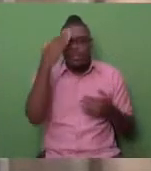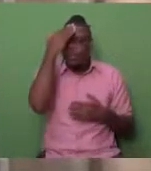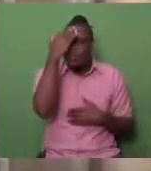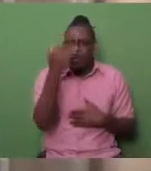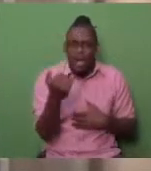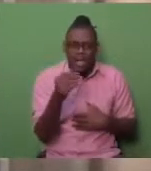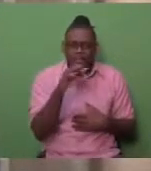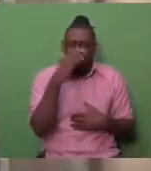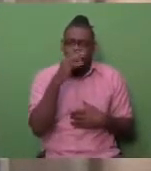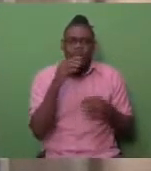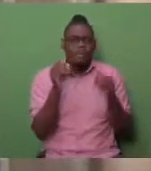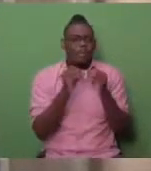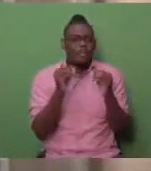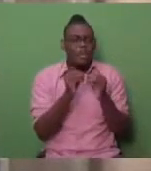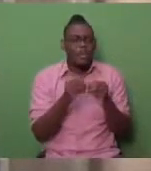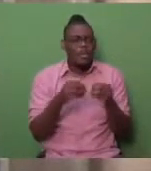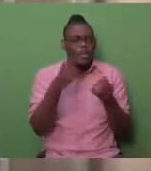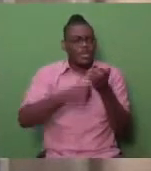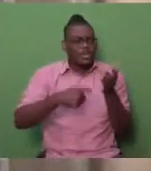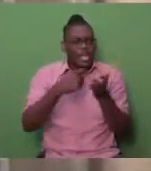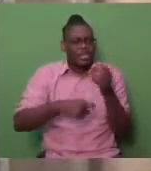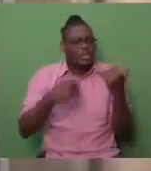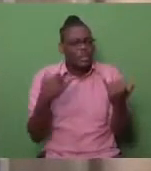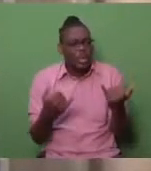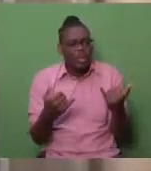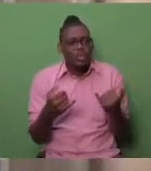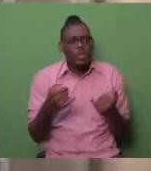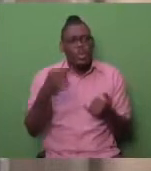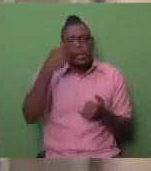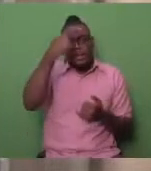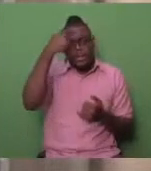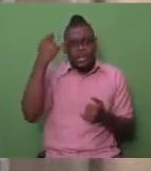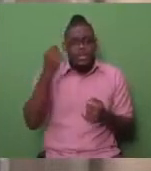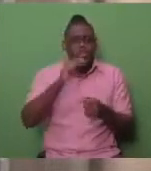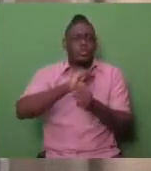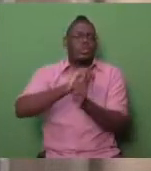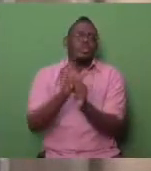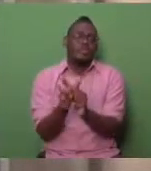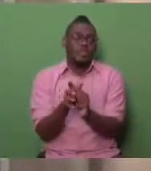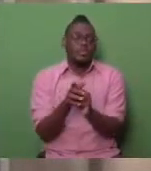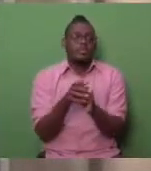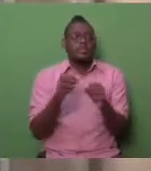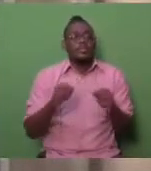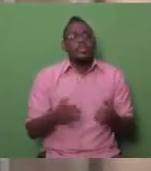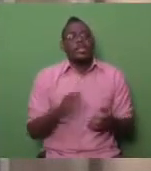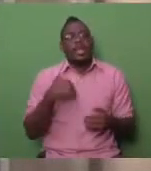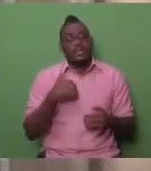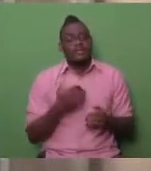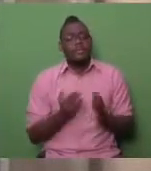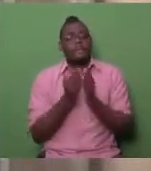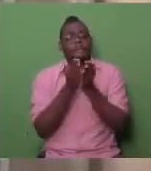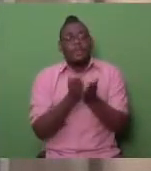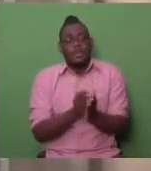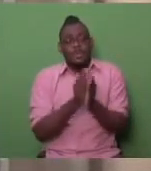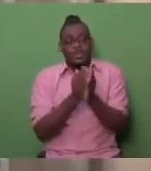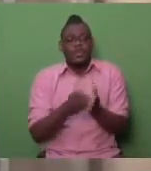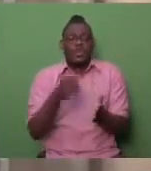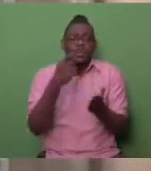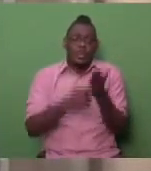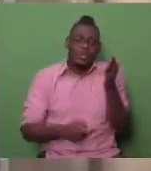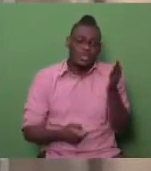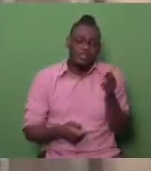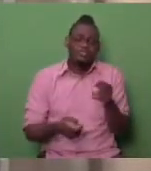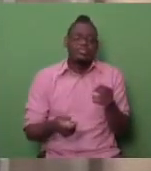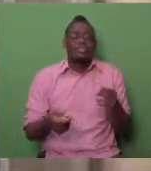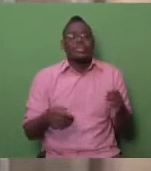shipping issues, which he said will work their way out. So now that their backs are against the wall, what do? They have now reversed their